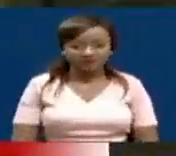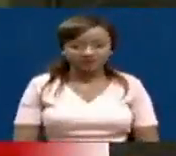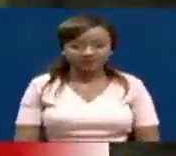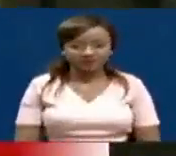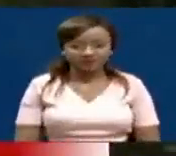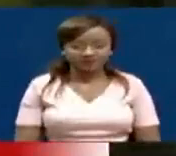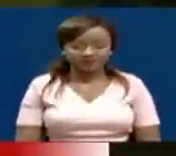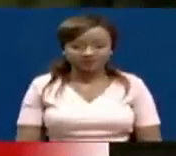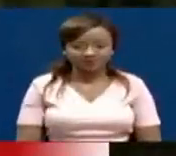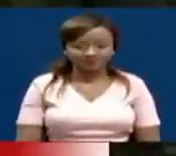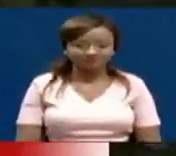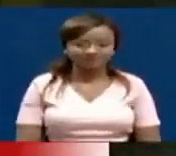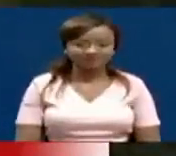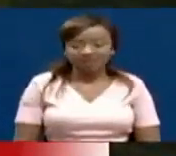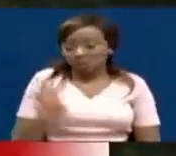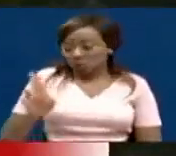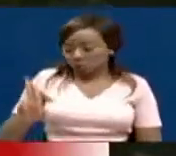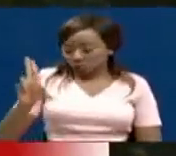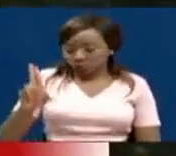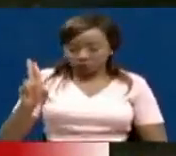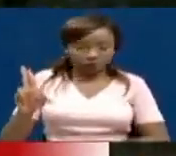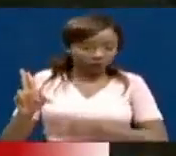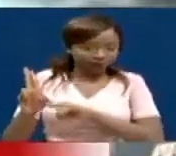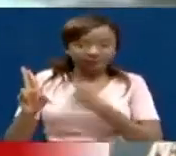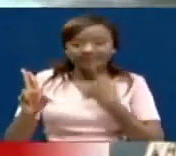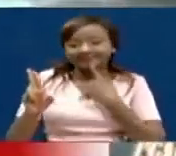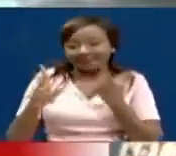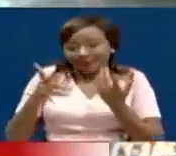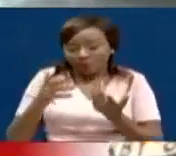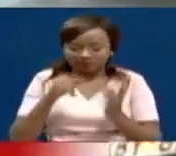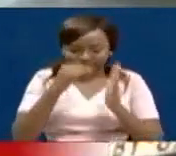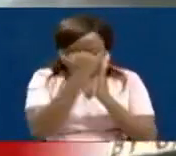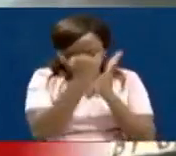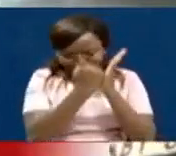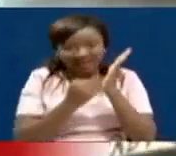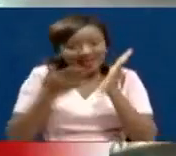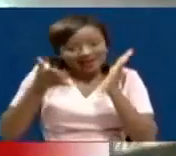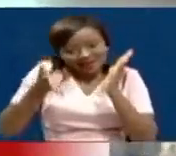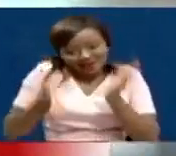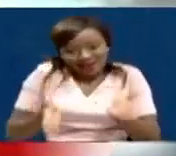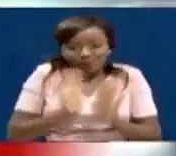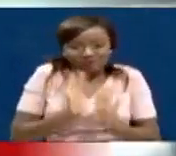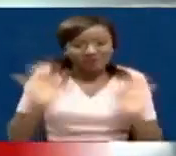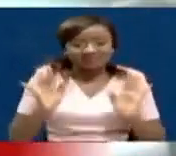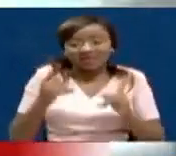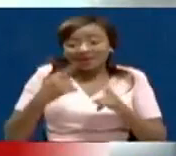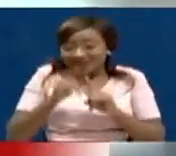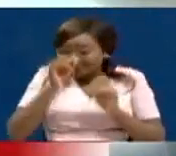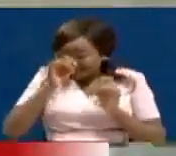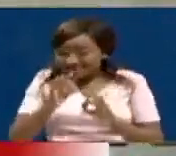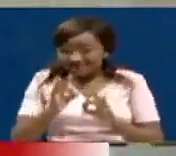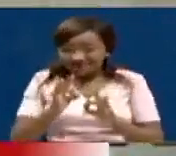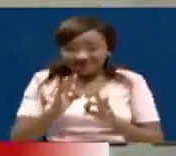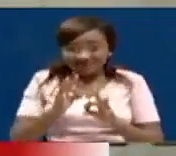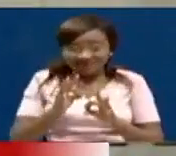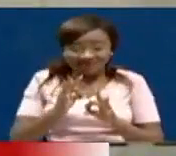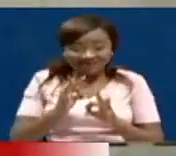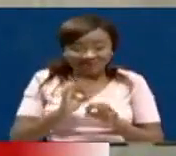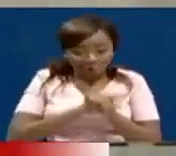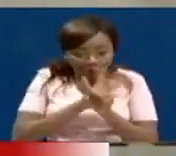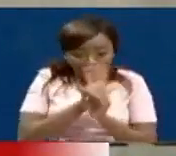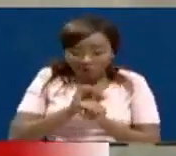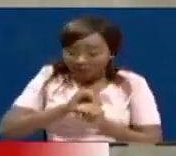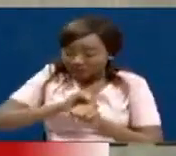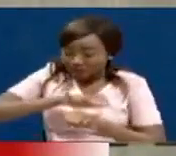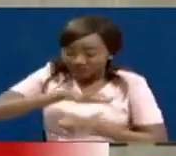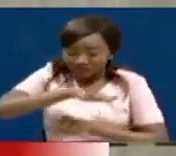curfew. Kulingana na Rais Kenyatta, mikakati hii ni ya sasa, lakini maji yakizidi unga. We as a